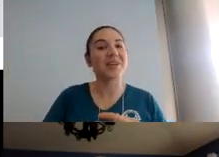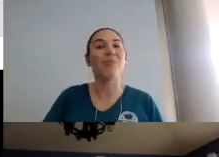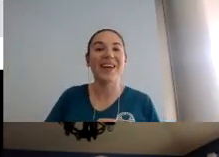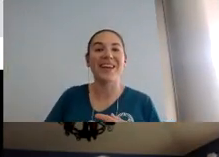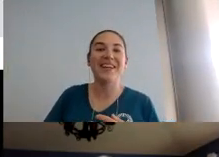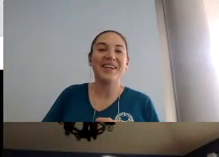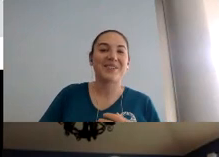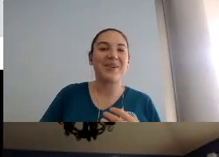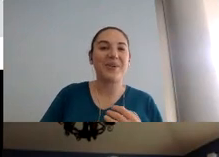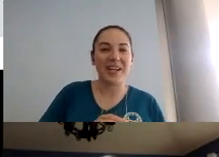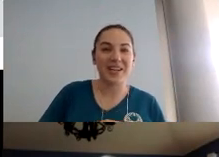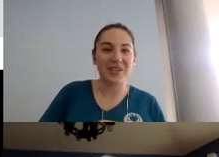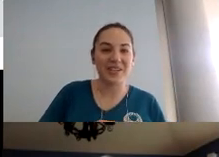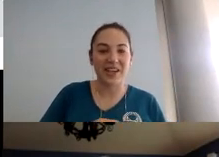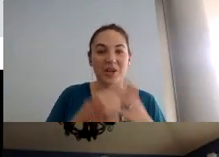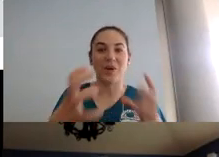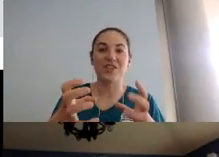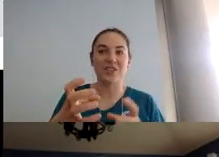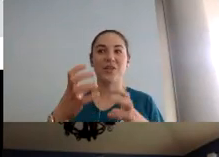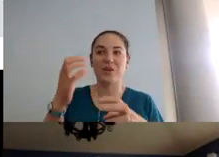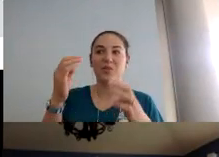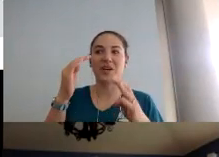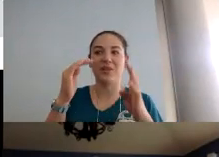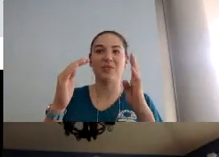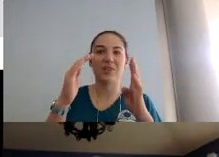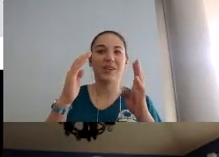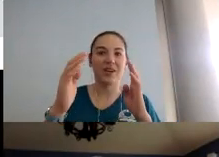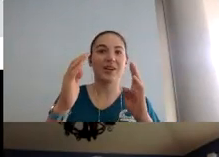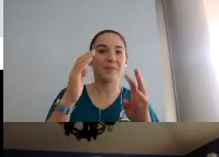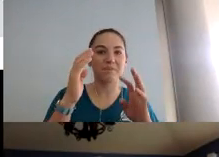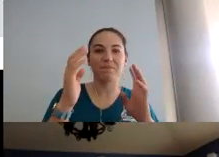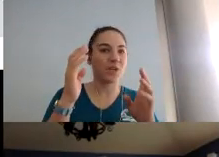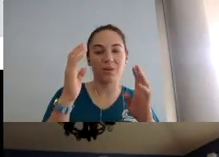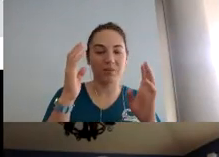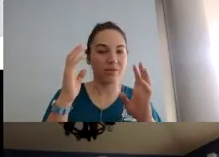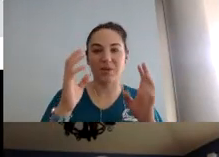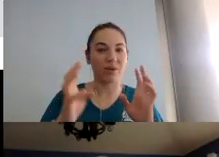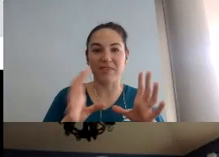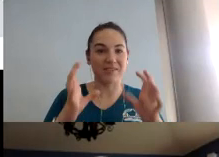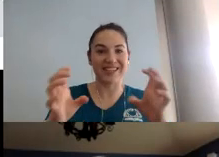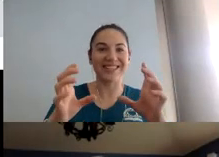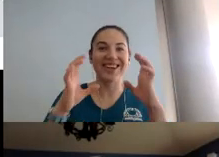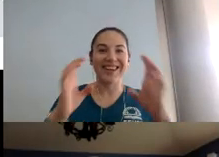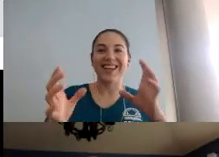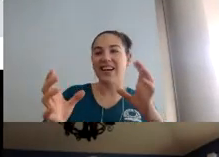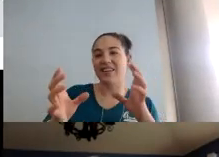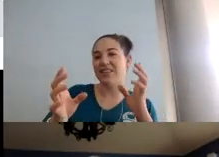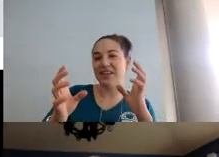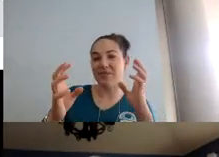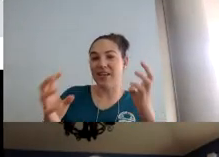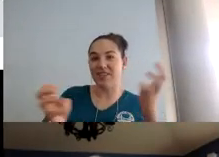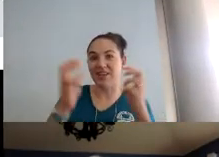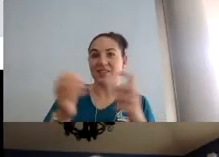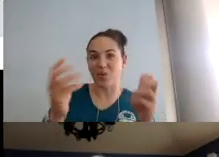are the same way. So I can actually assign a question to a group of, 3, 4, 5 kids,